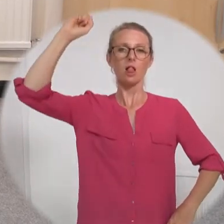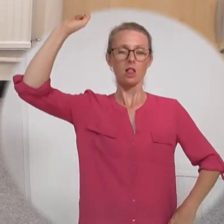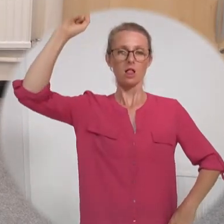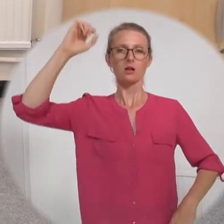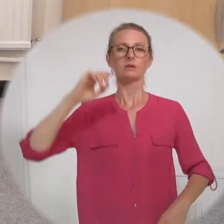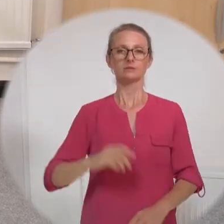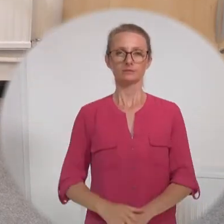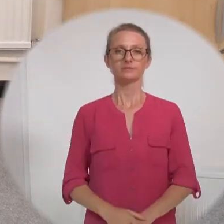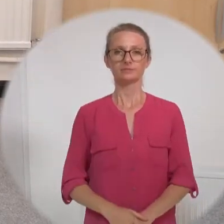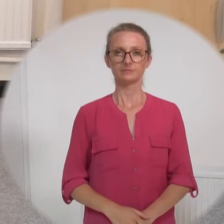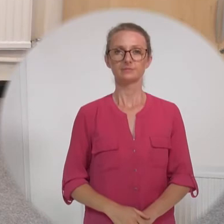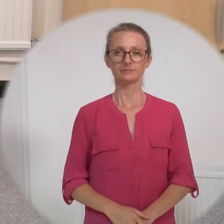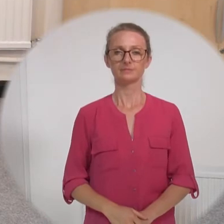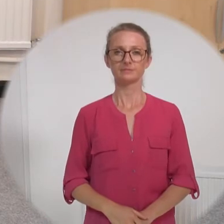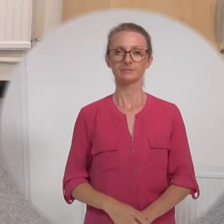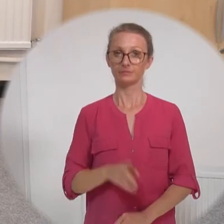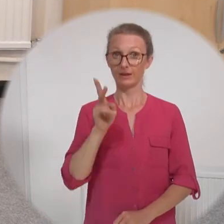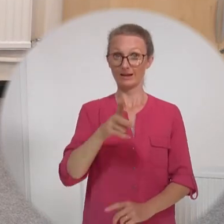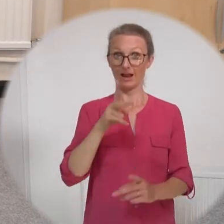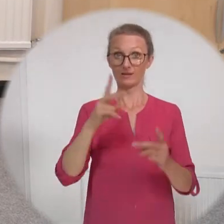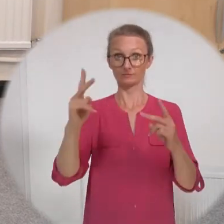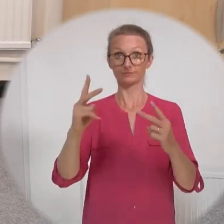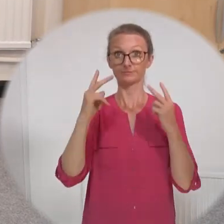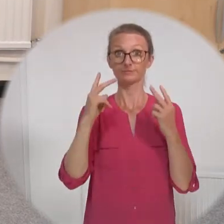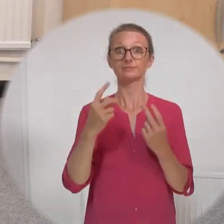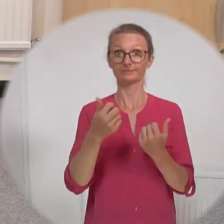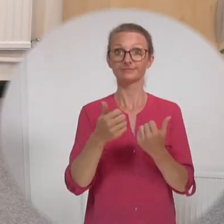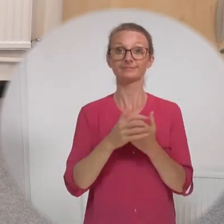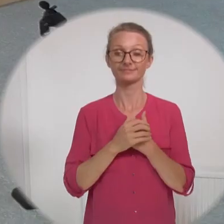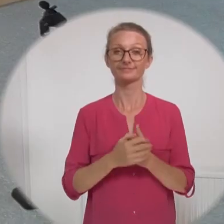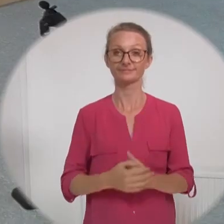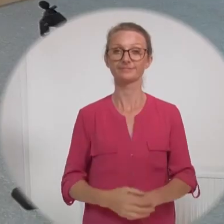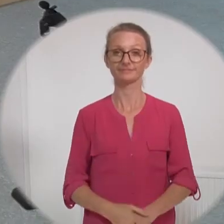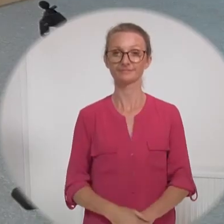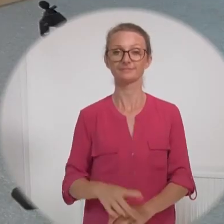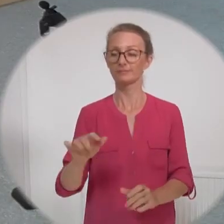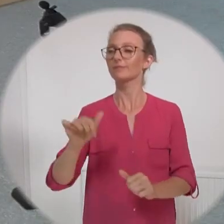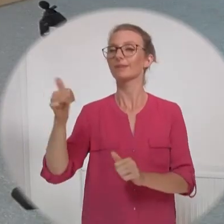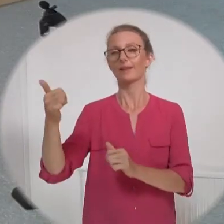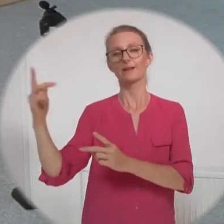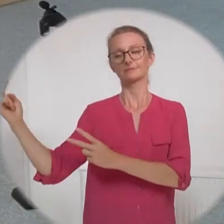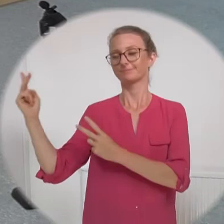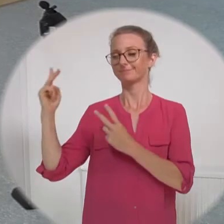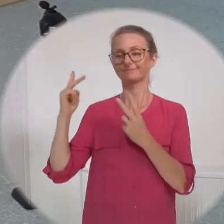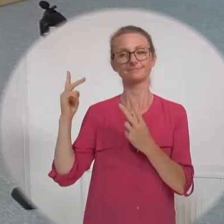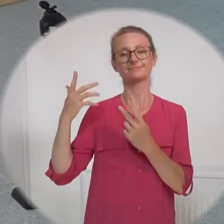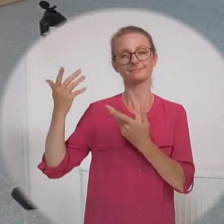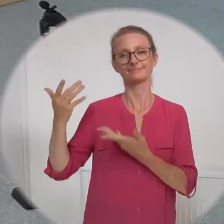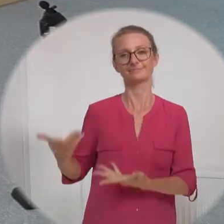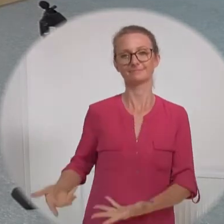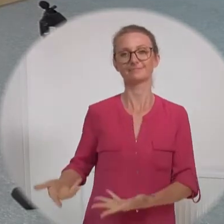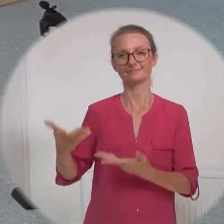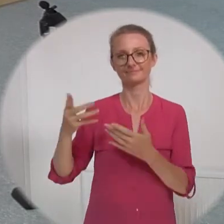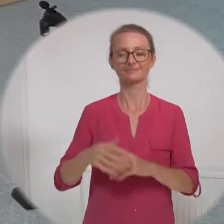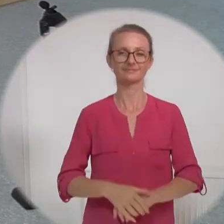I'll just show you that a couple times from the front, and then I'll also show you from